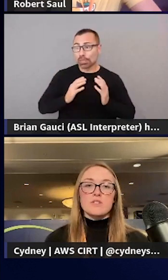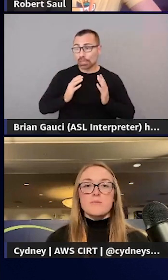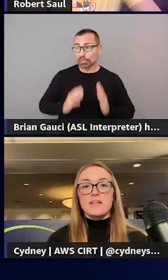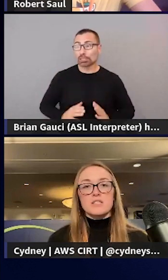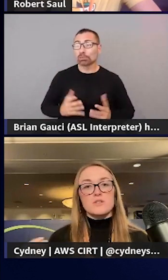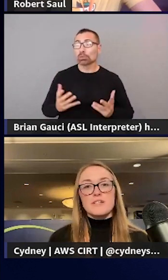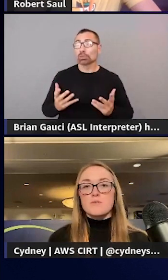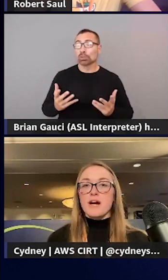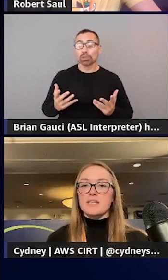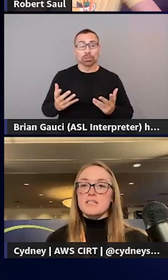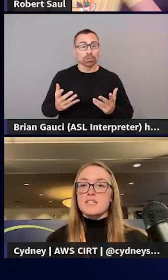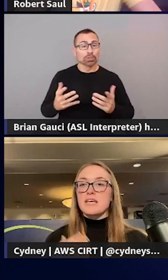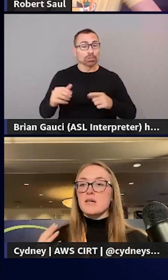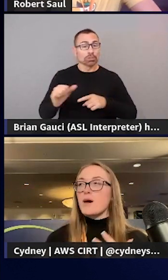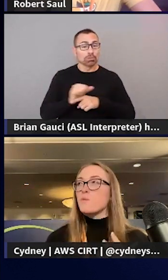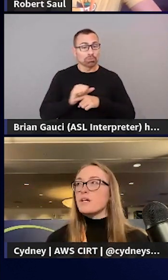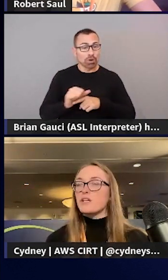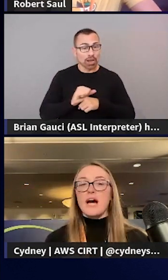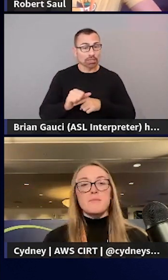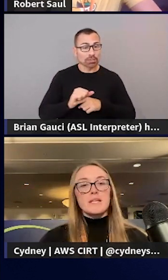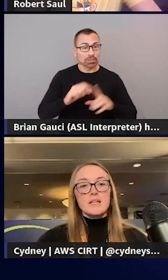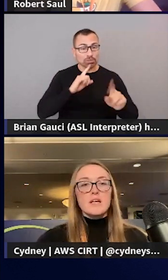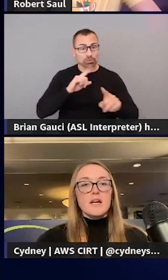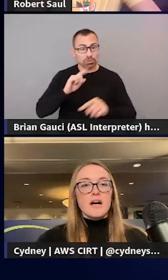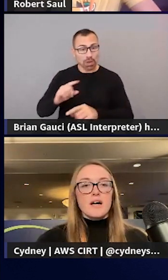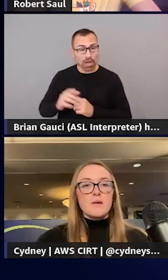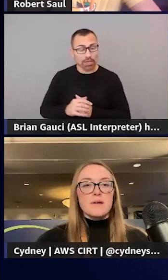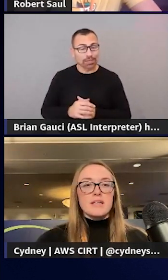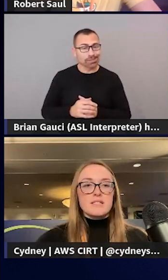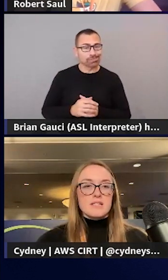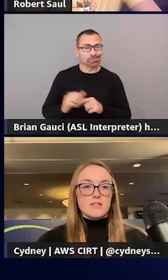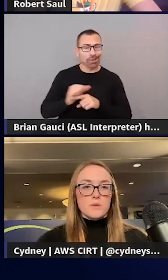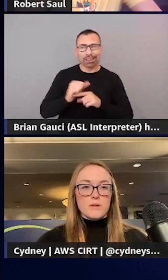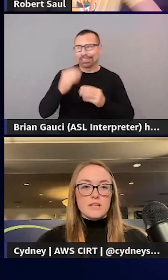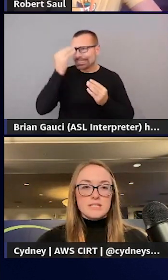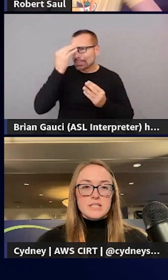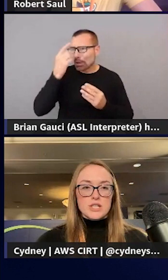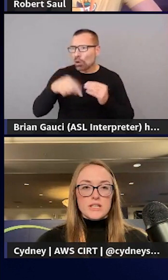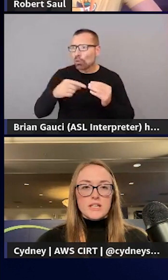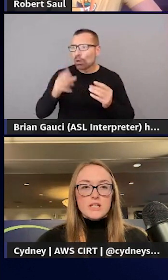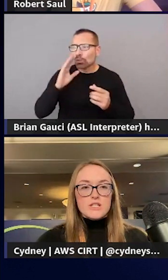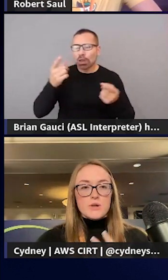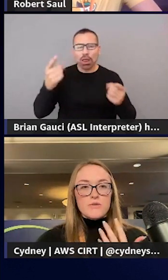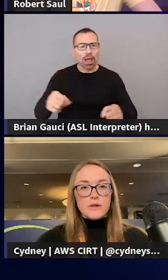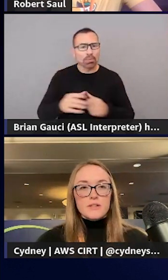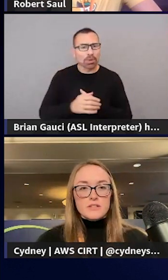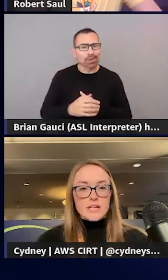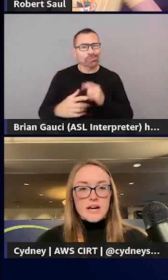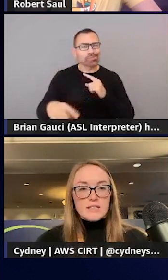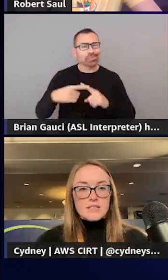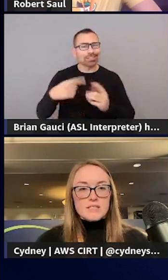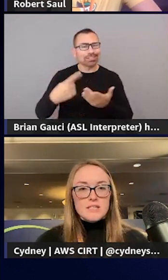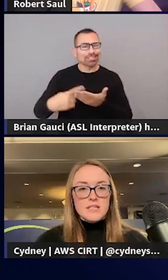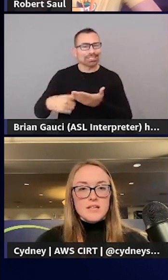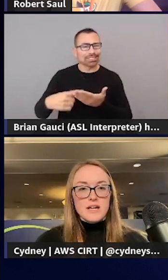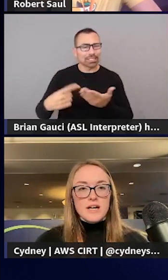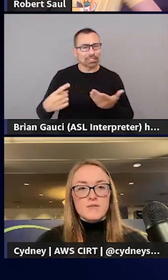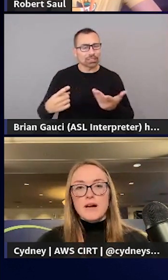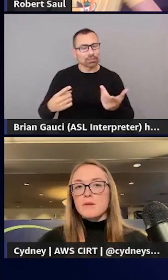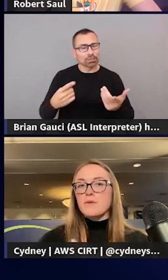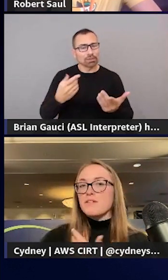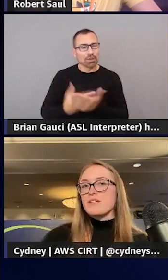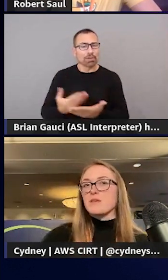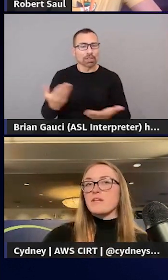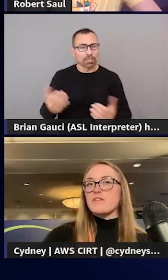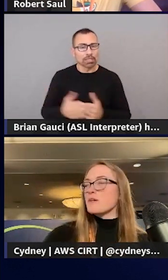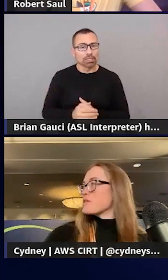practice responding to events, practice thinking about what could happen, and assessing your organization. So if we go under Docs,